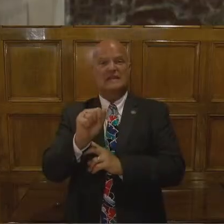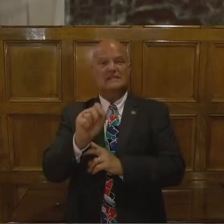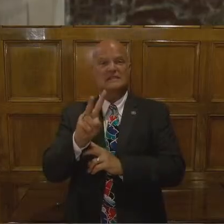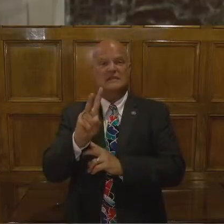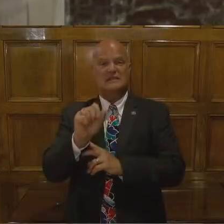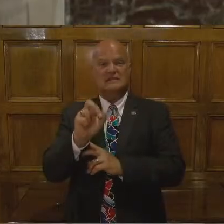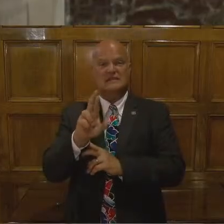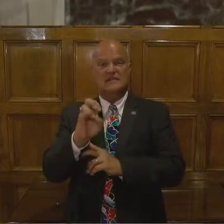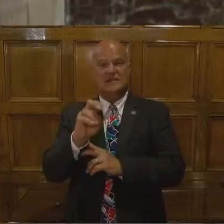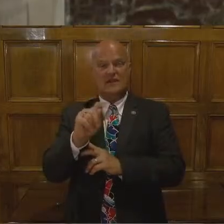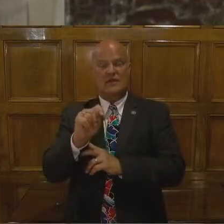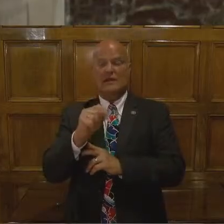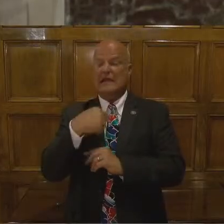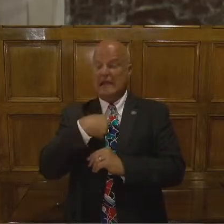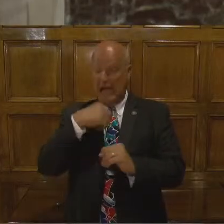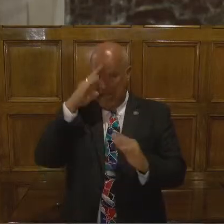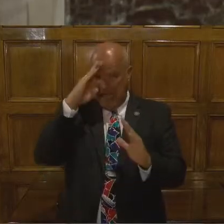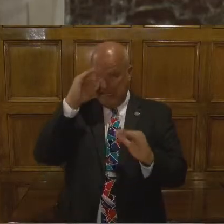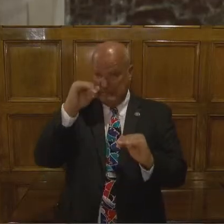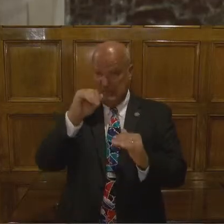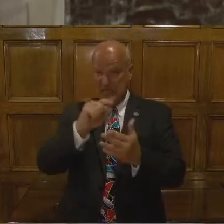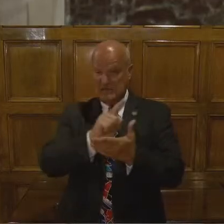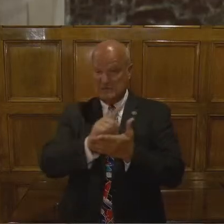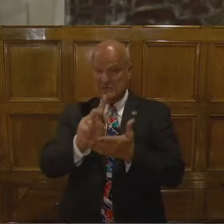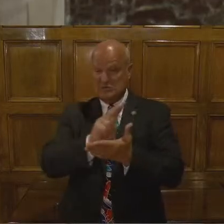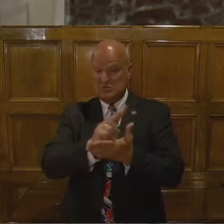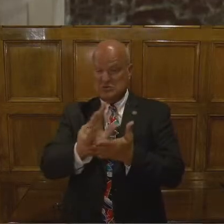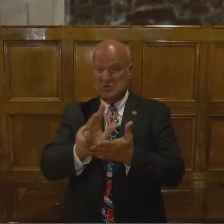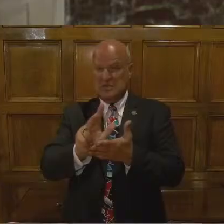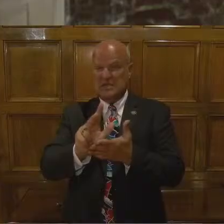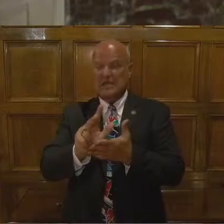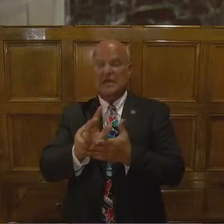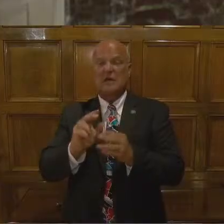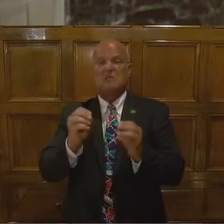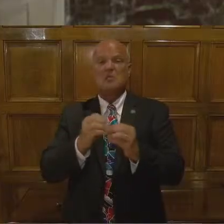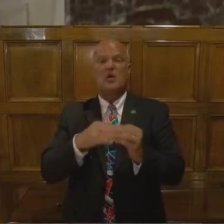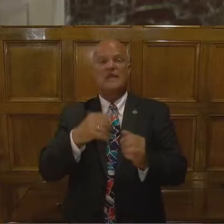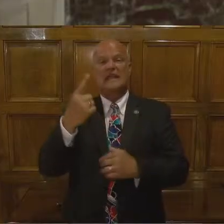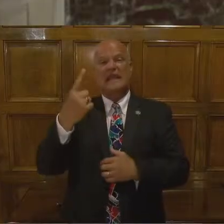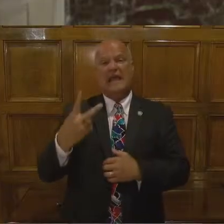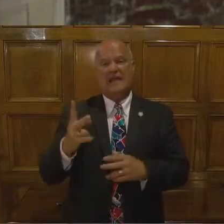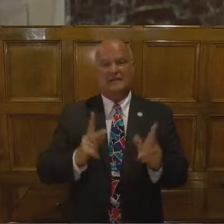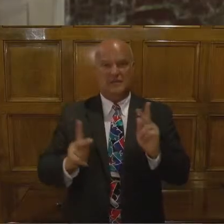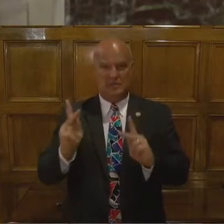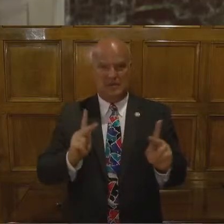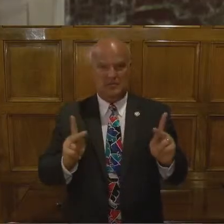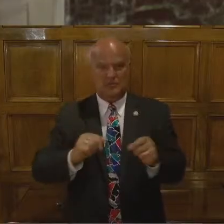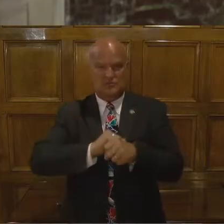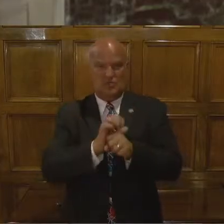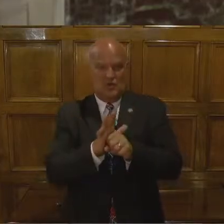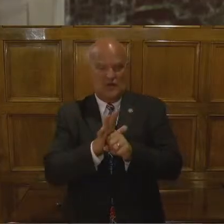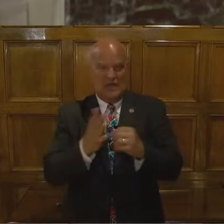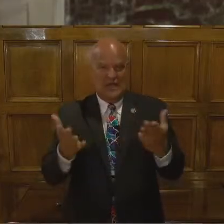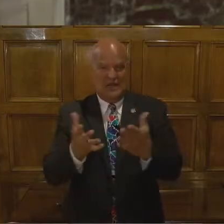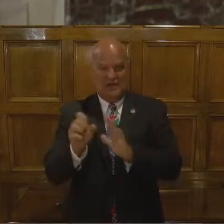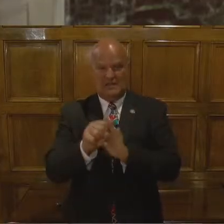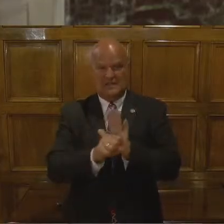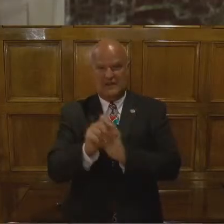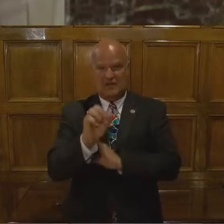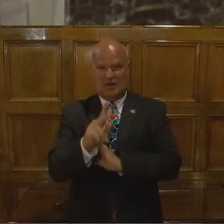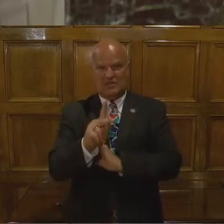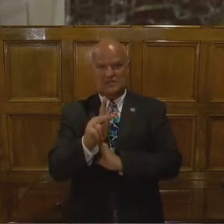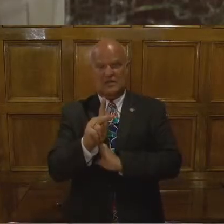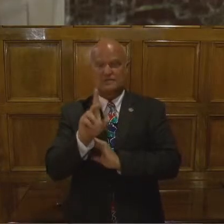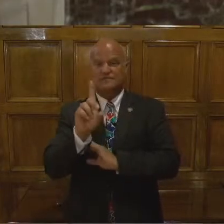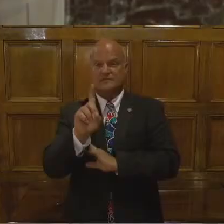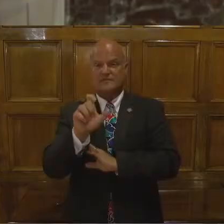and my anticipation is that within a week or two, the Delta variant will be over half of the cases of COVID-19 here in the state of Arkansas. Why